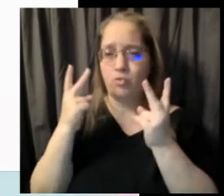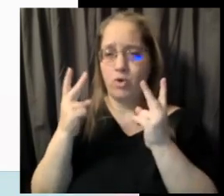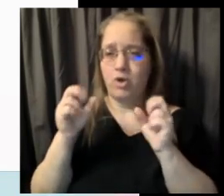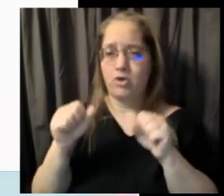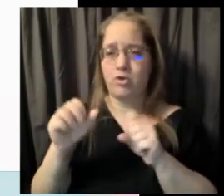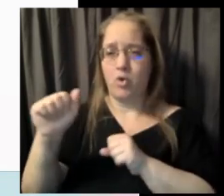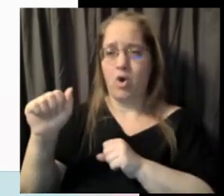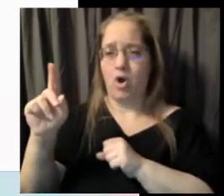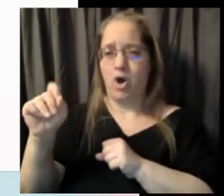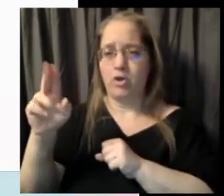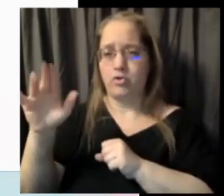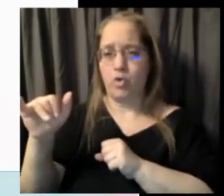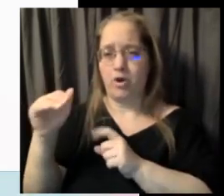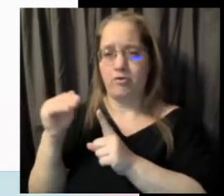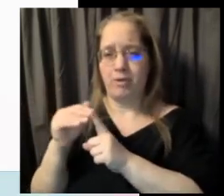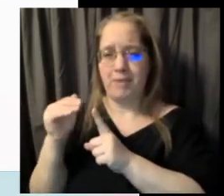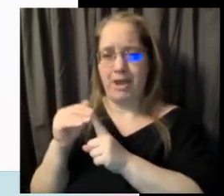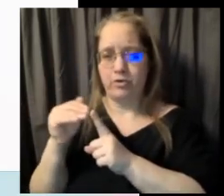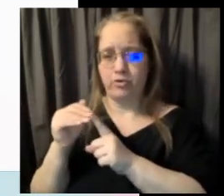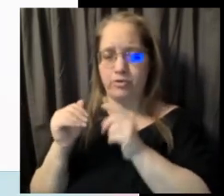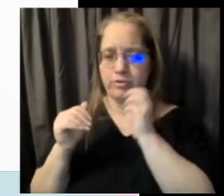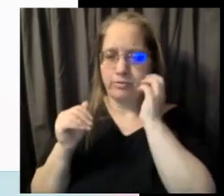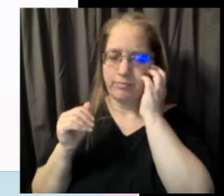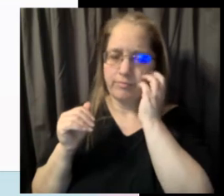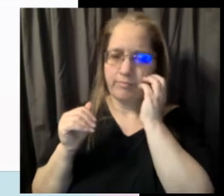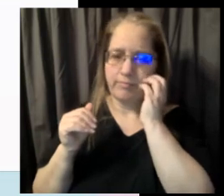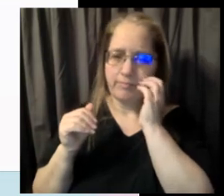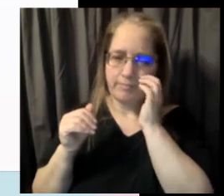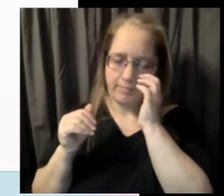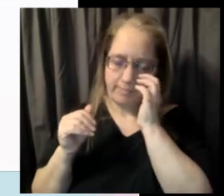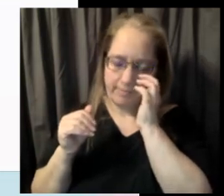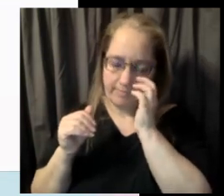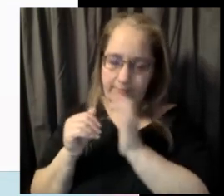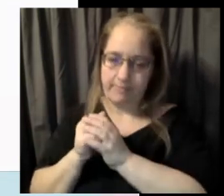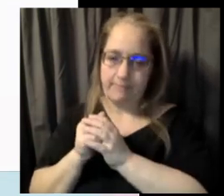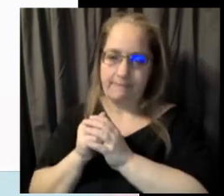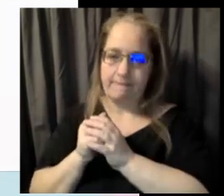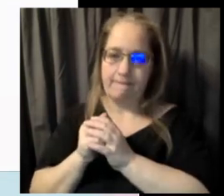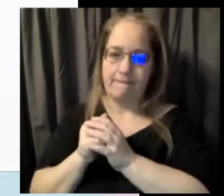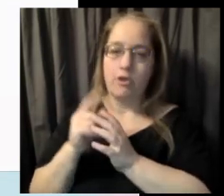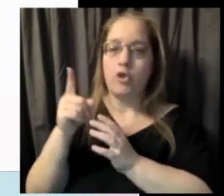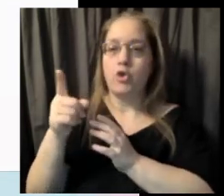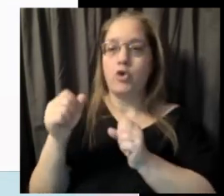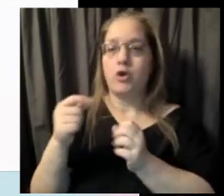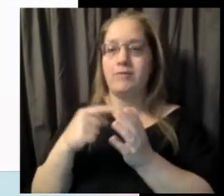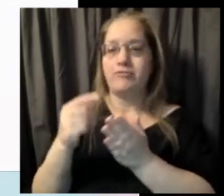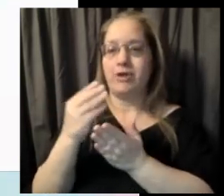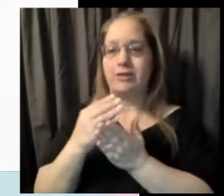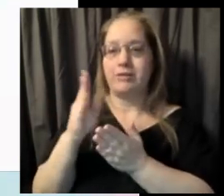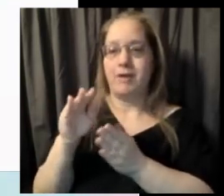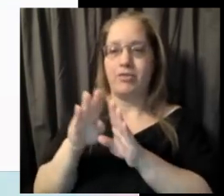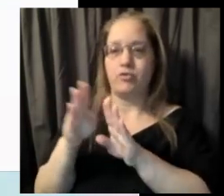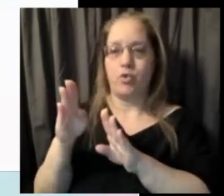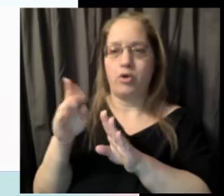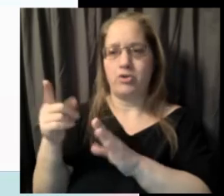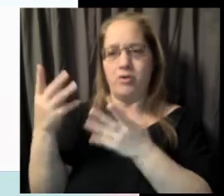also do auditory reminders. So, for example, you could put a checklist by the door. Did you do X, Y,